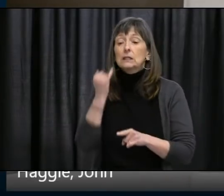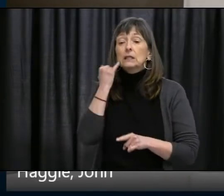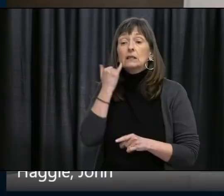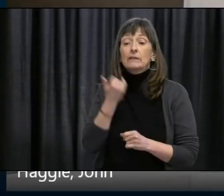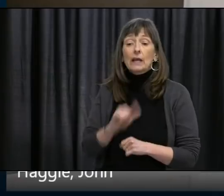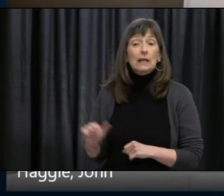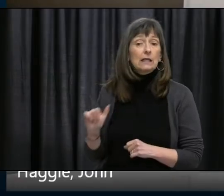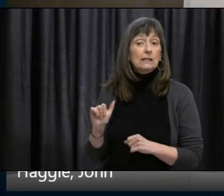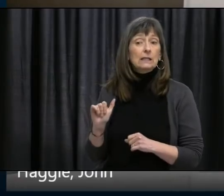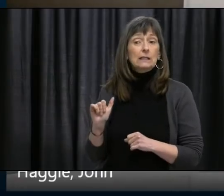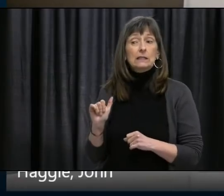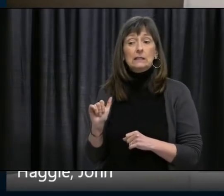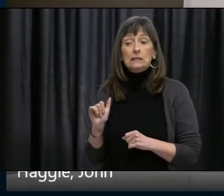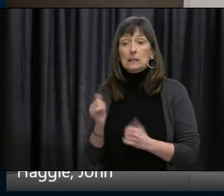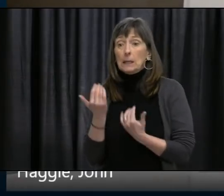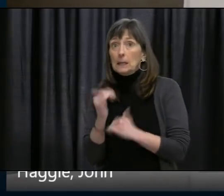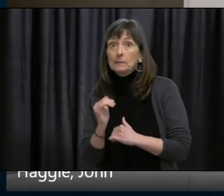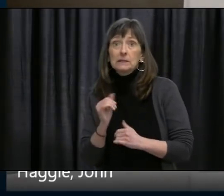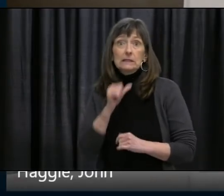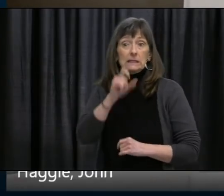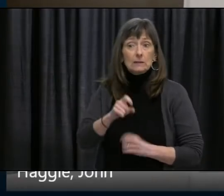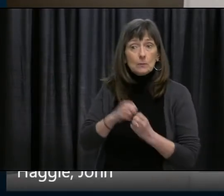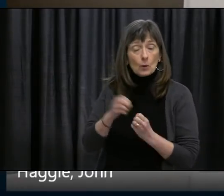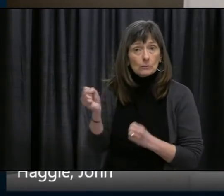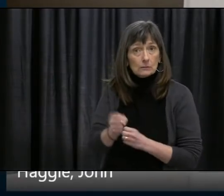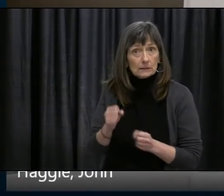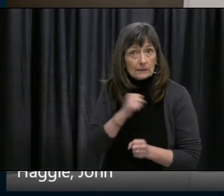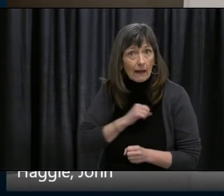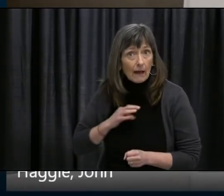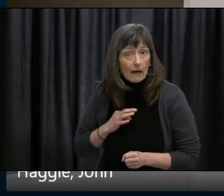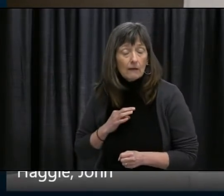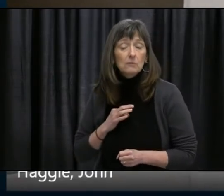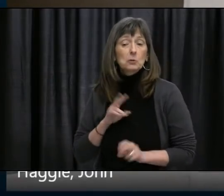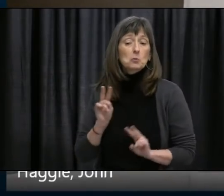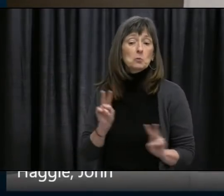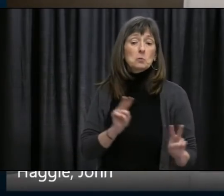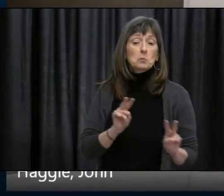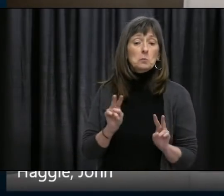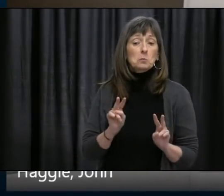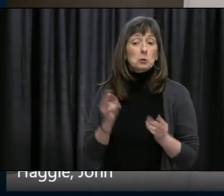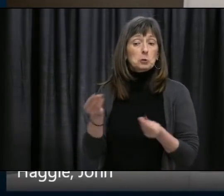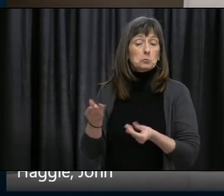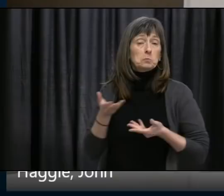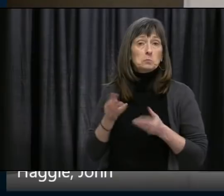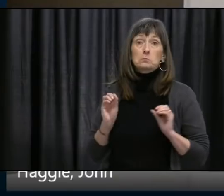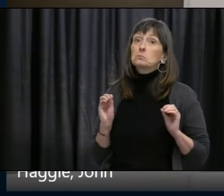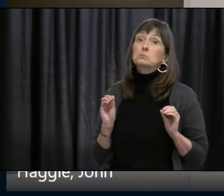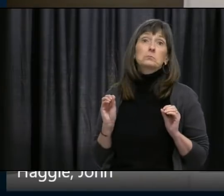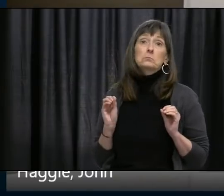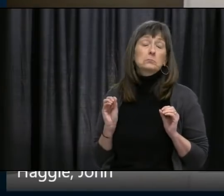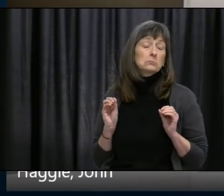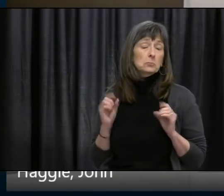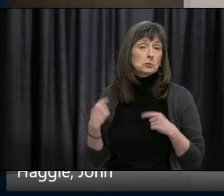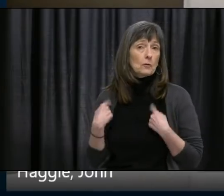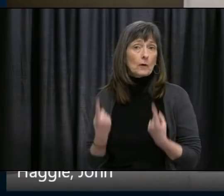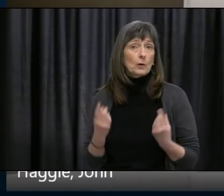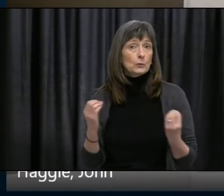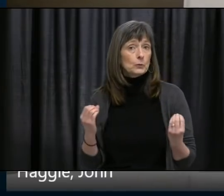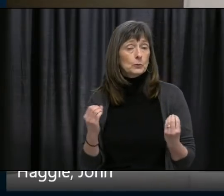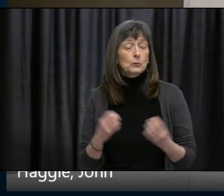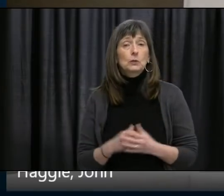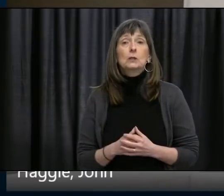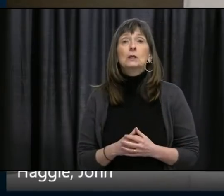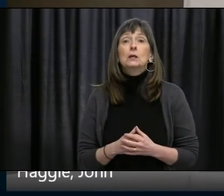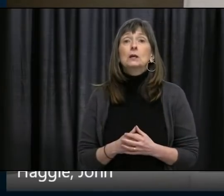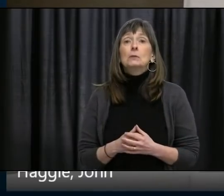any resource limitations there. But thus far, we haven't been made aware of any through the RHA. So a suite